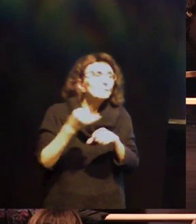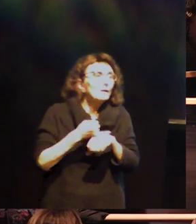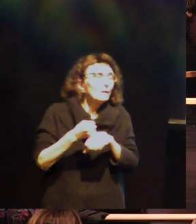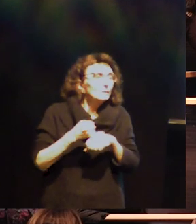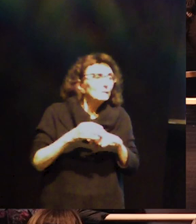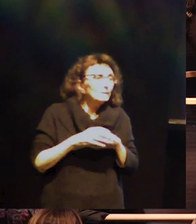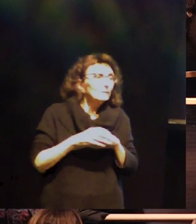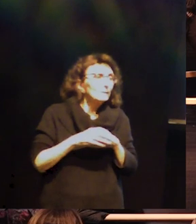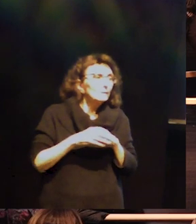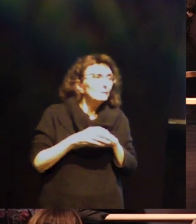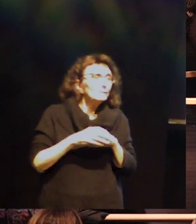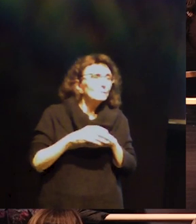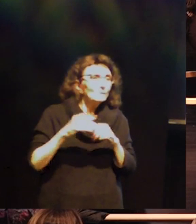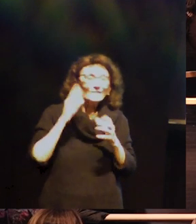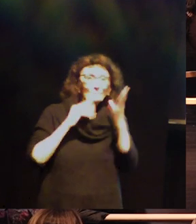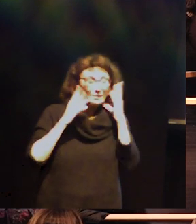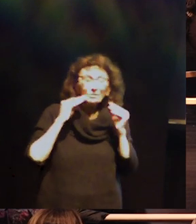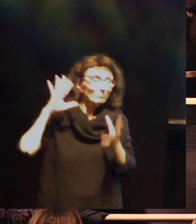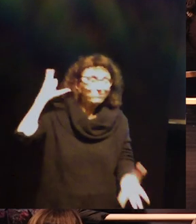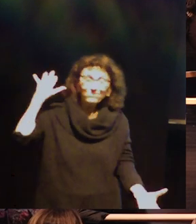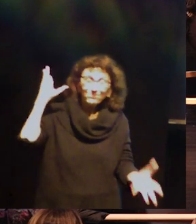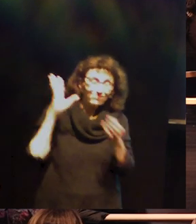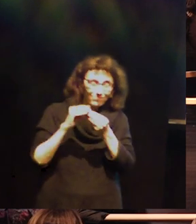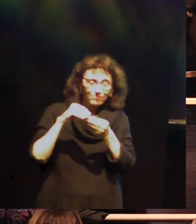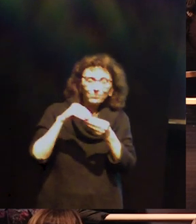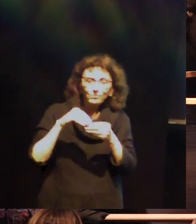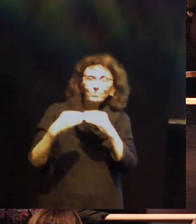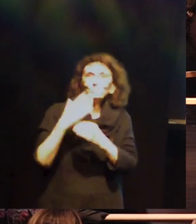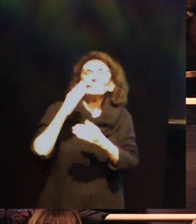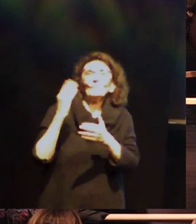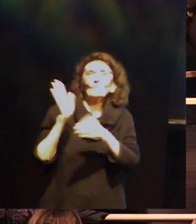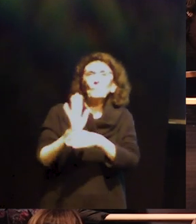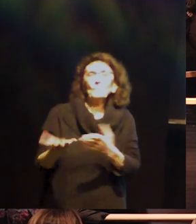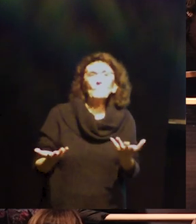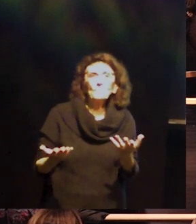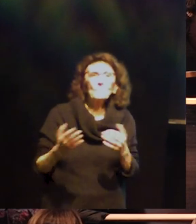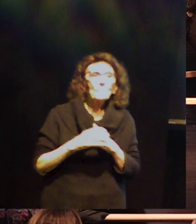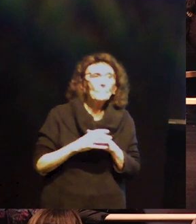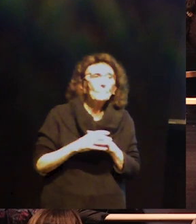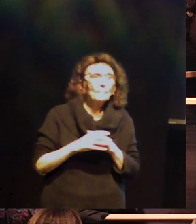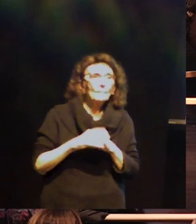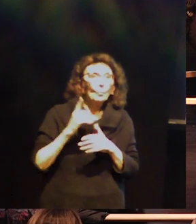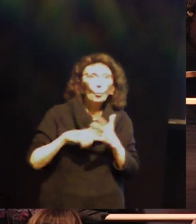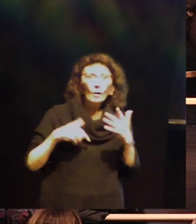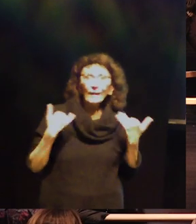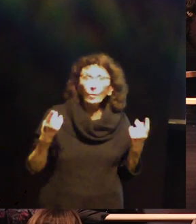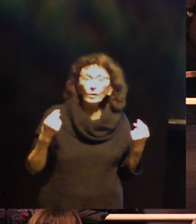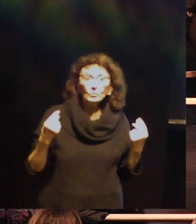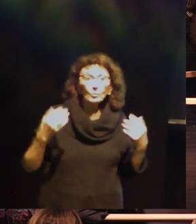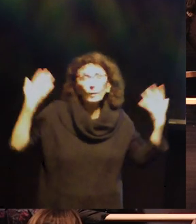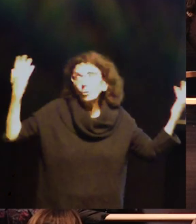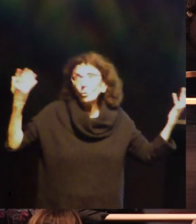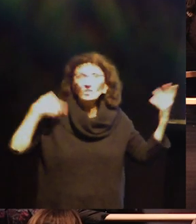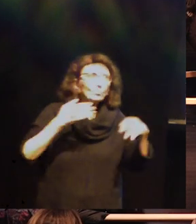it just a culmination of all those things. And, you know, I don't even know exactly what I'm doing anymore. I don't know if I'm making a